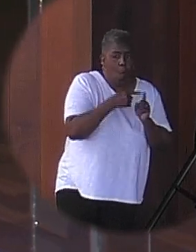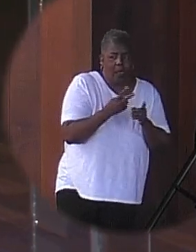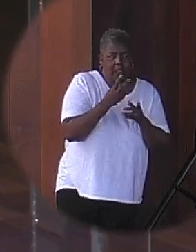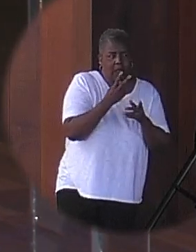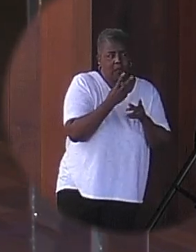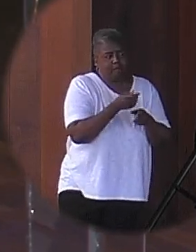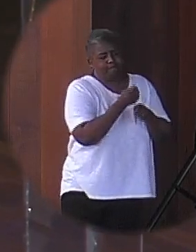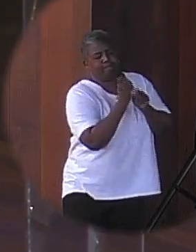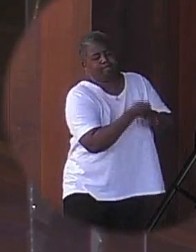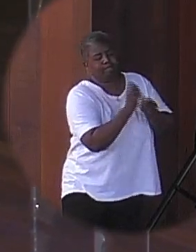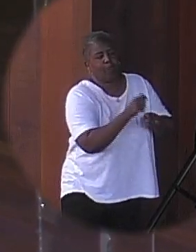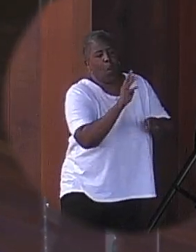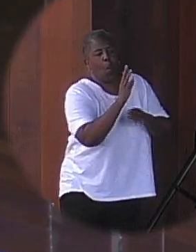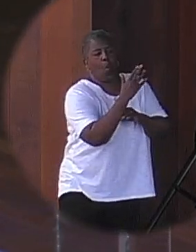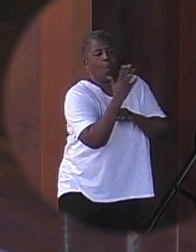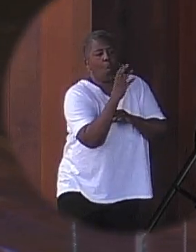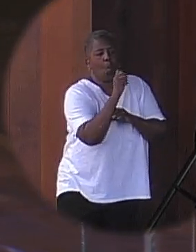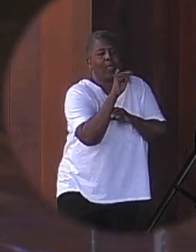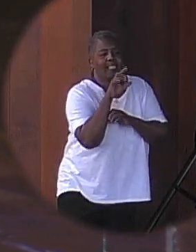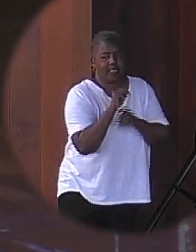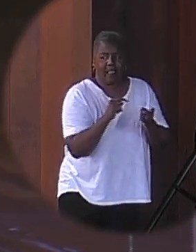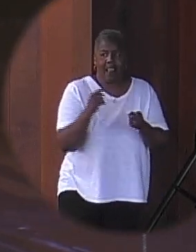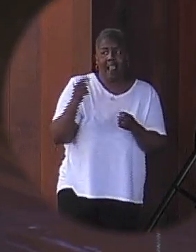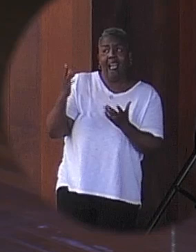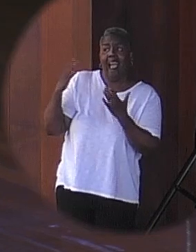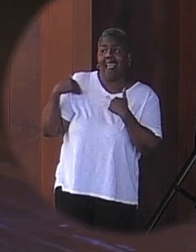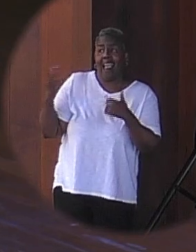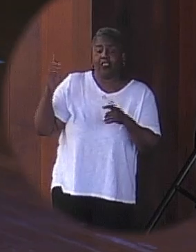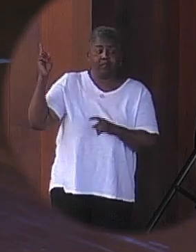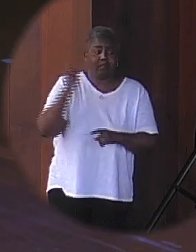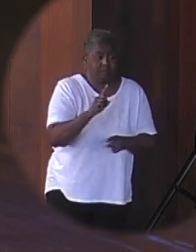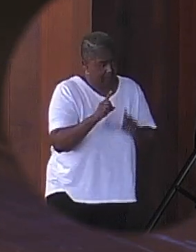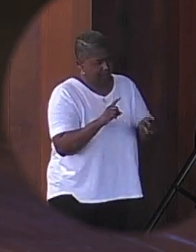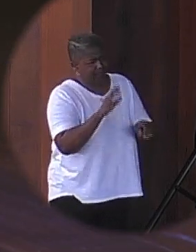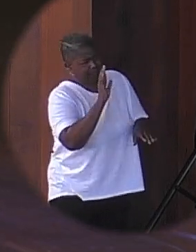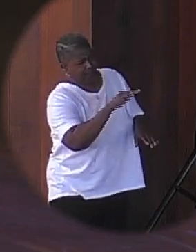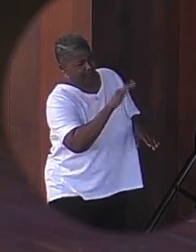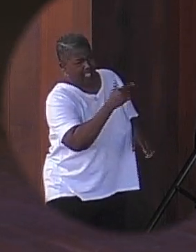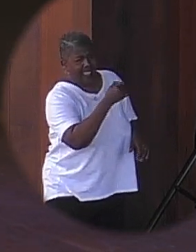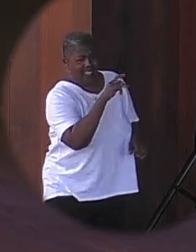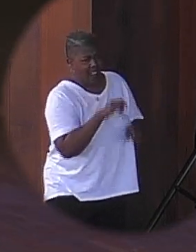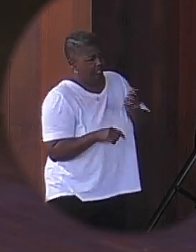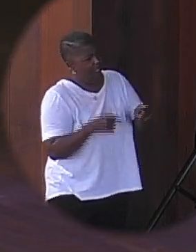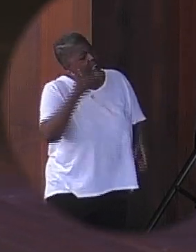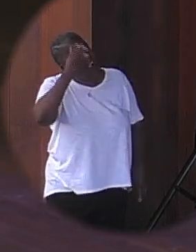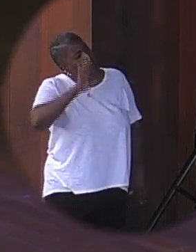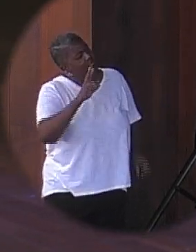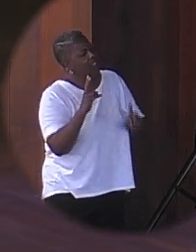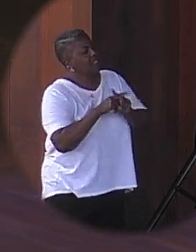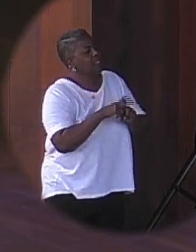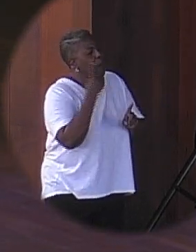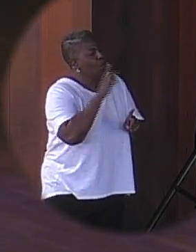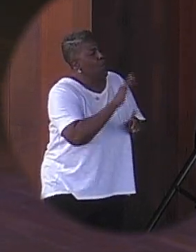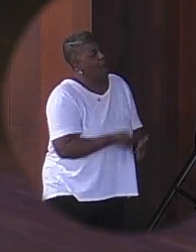And the Bible says an angel is dispatched from God to come to Gideon and say to him, God has an assignment on